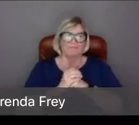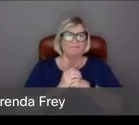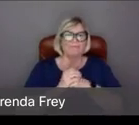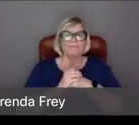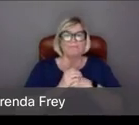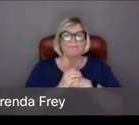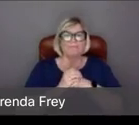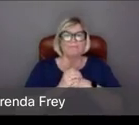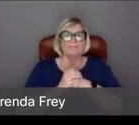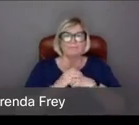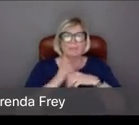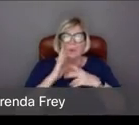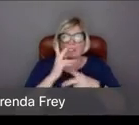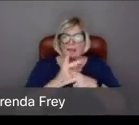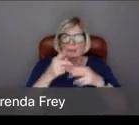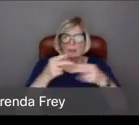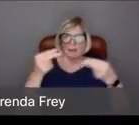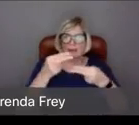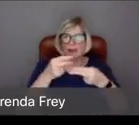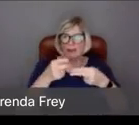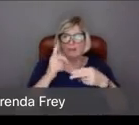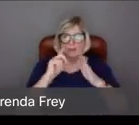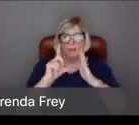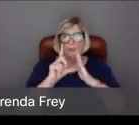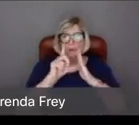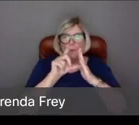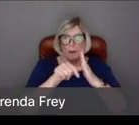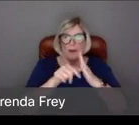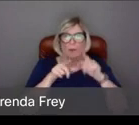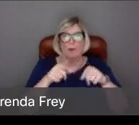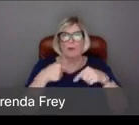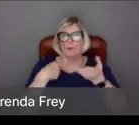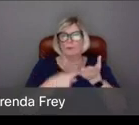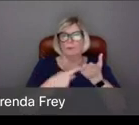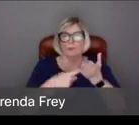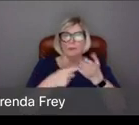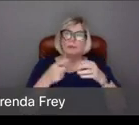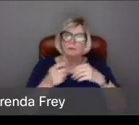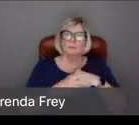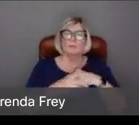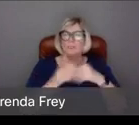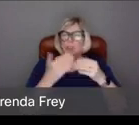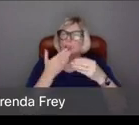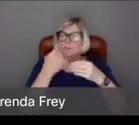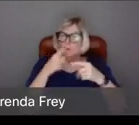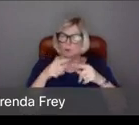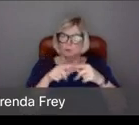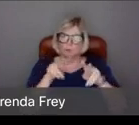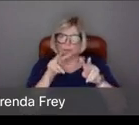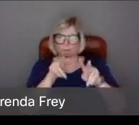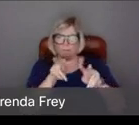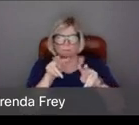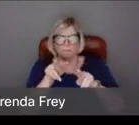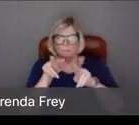All right, I'm going to keep this slide up for a little bit while we talk, because I know this is kind of an eye chart, but it's good to look at and get an